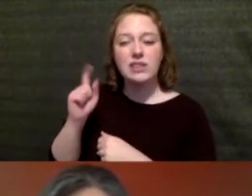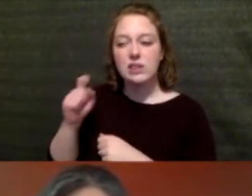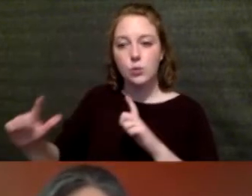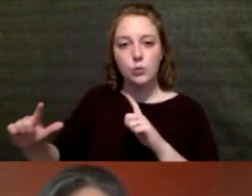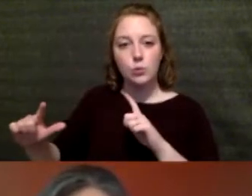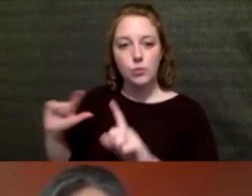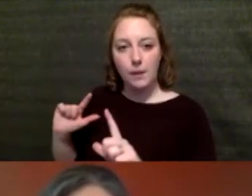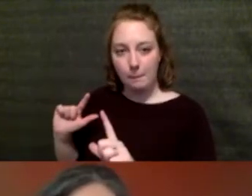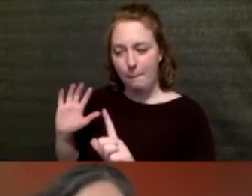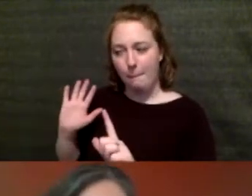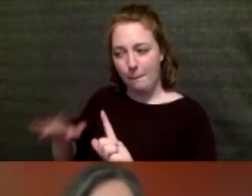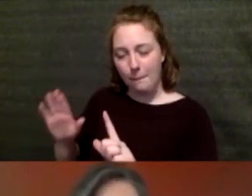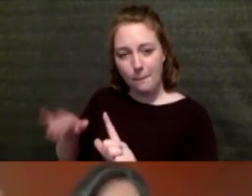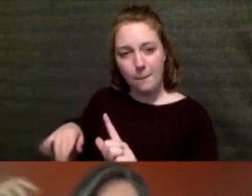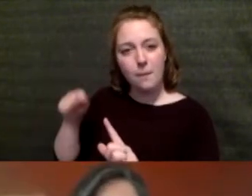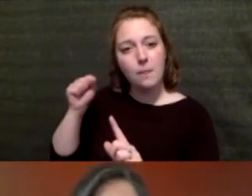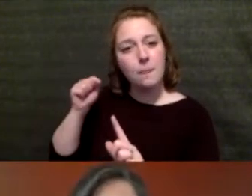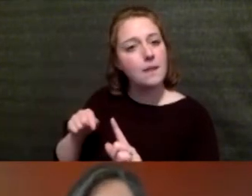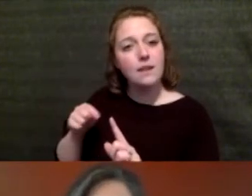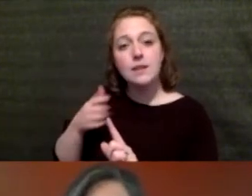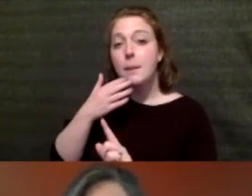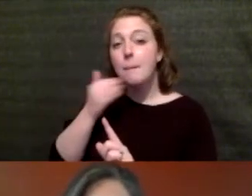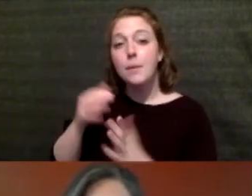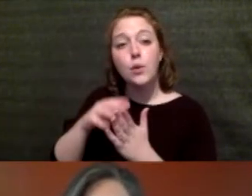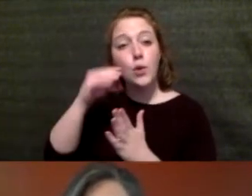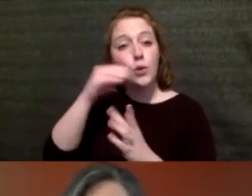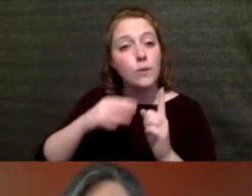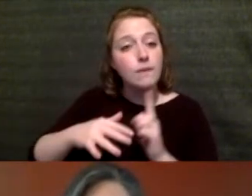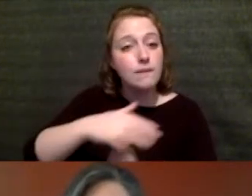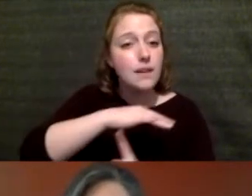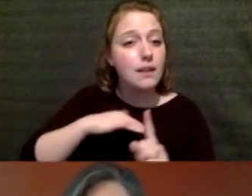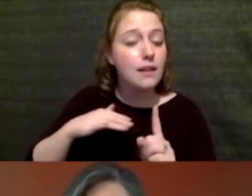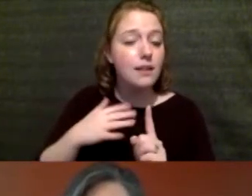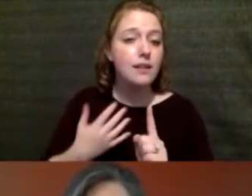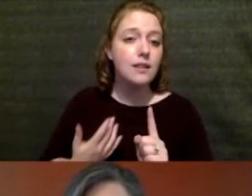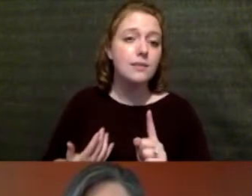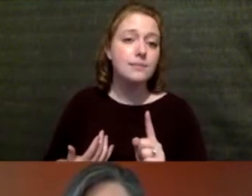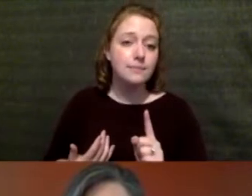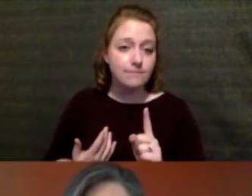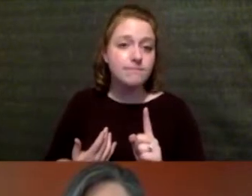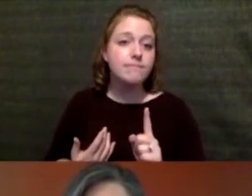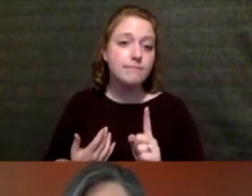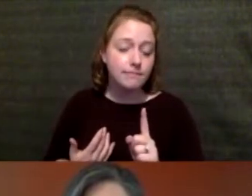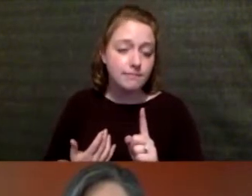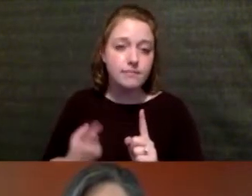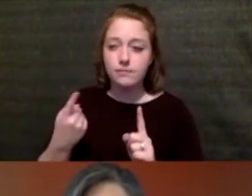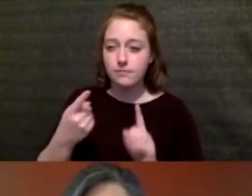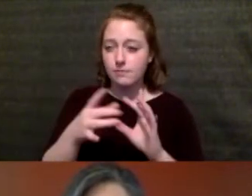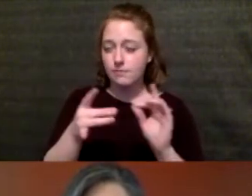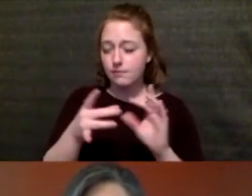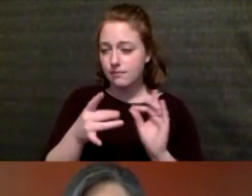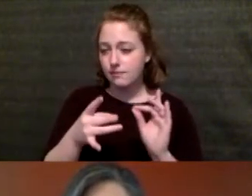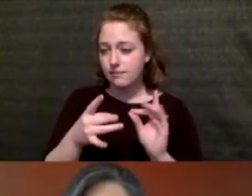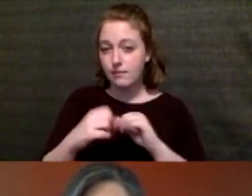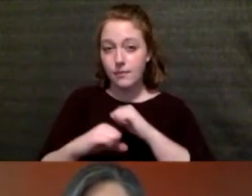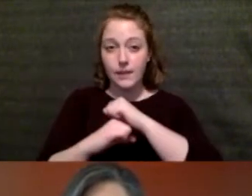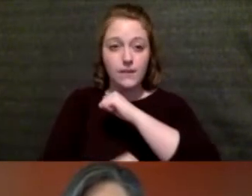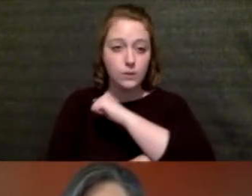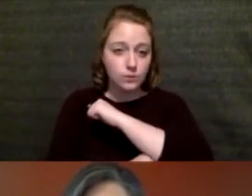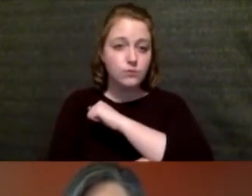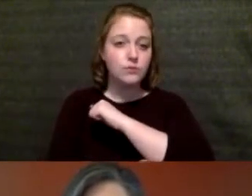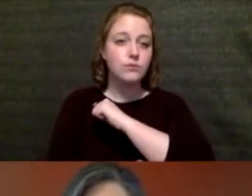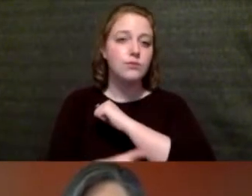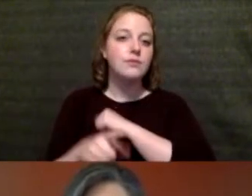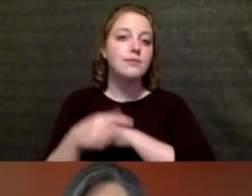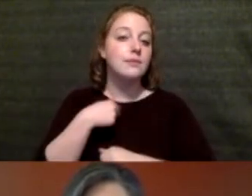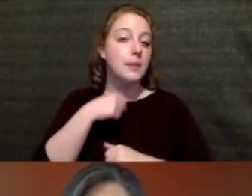is going to be a better, um, learning environment. Um, someone mentioned the, uh, foundation and I